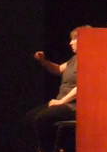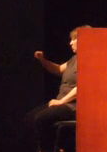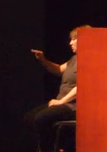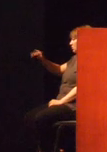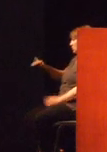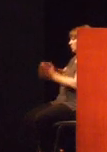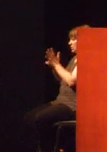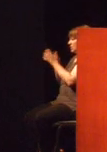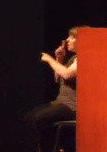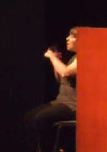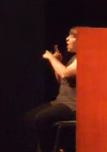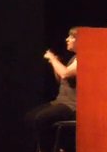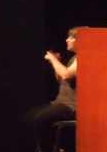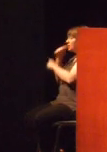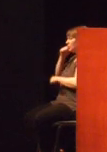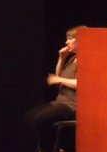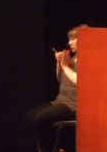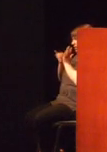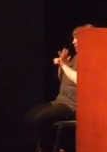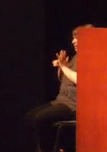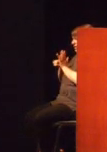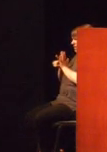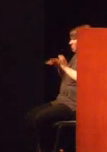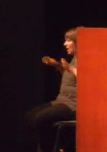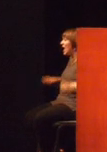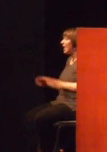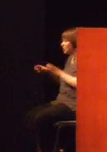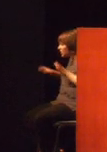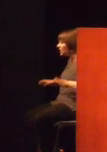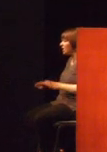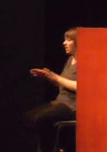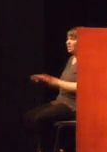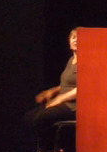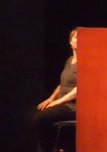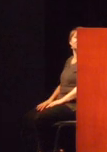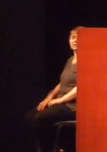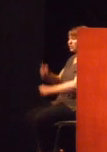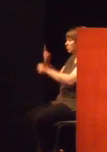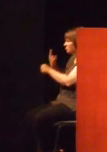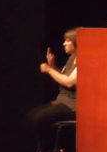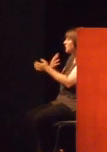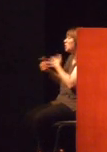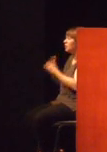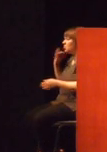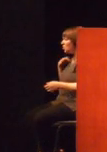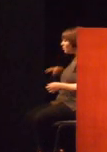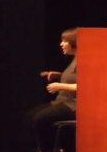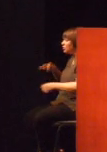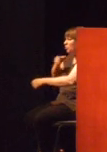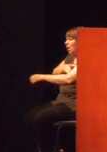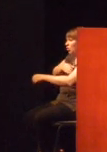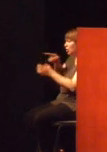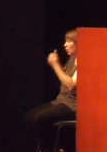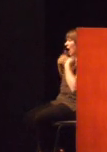racial identity is about proactive, taking action, and using whatever privilege or power I have to